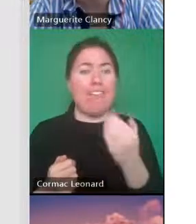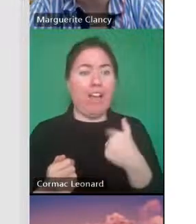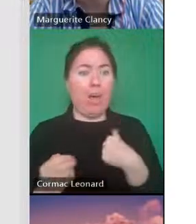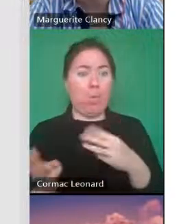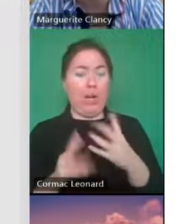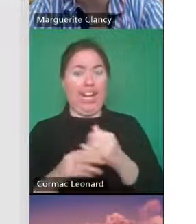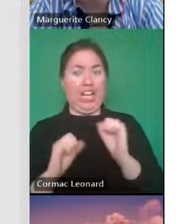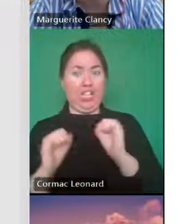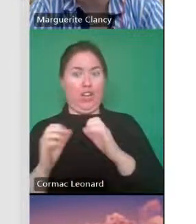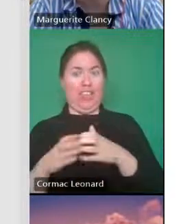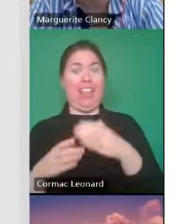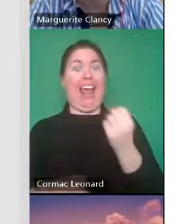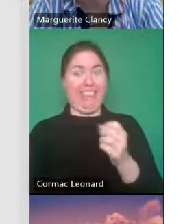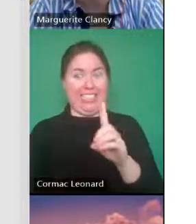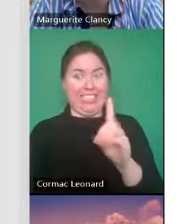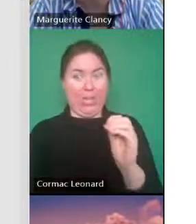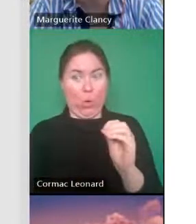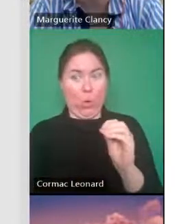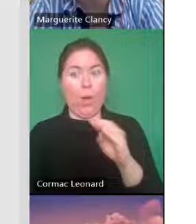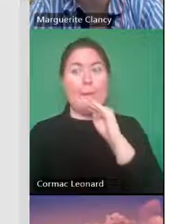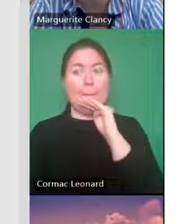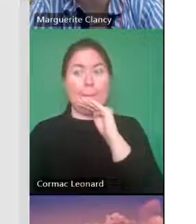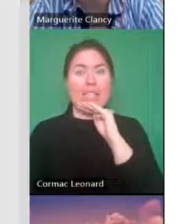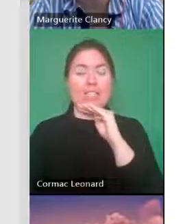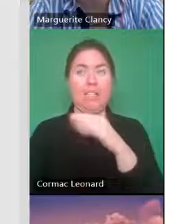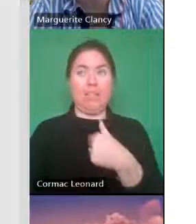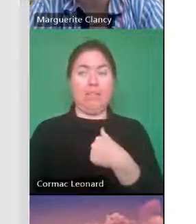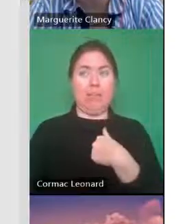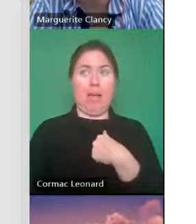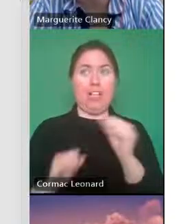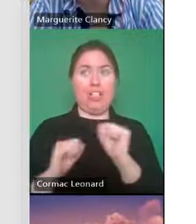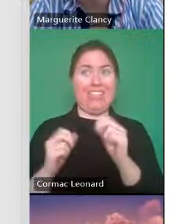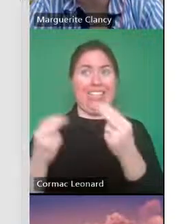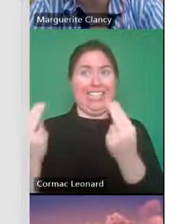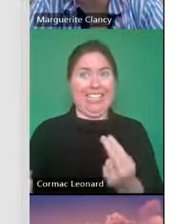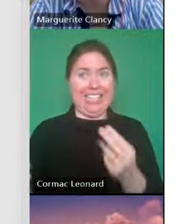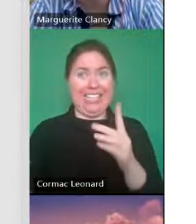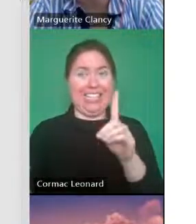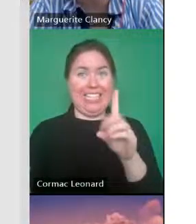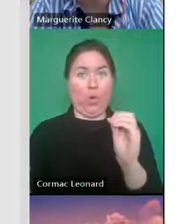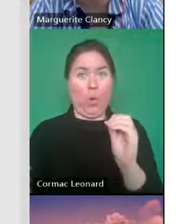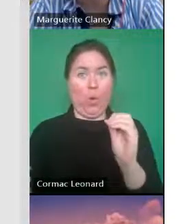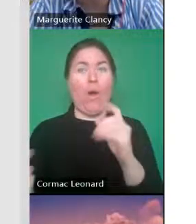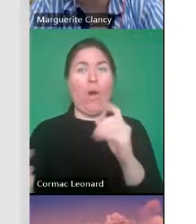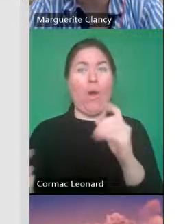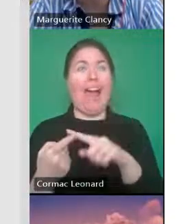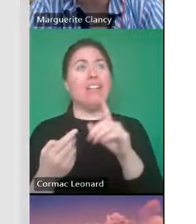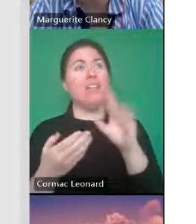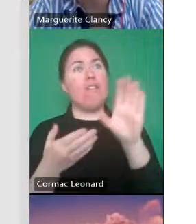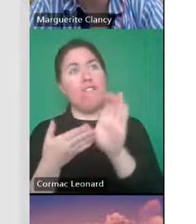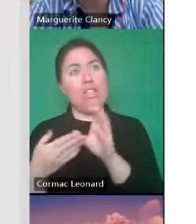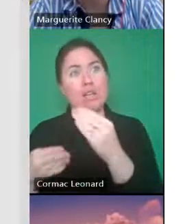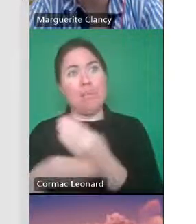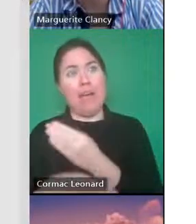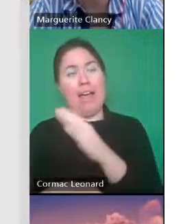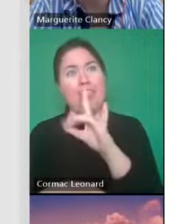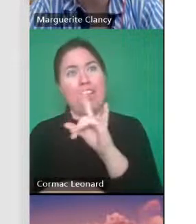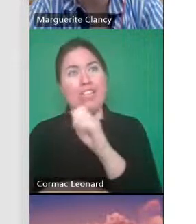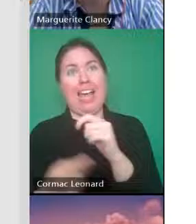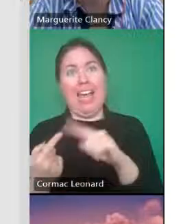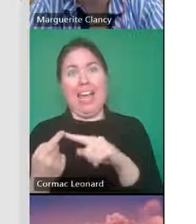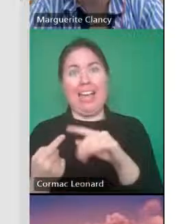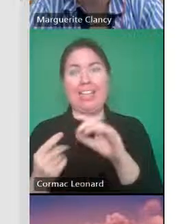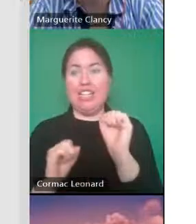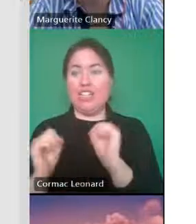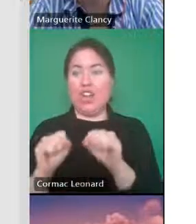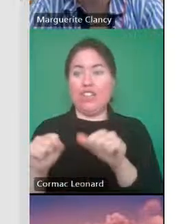designated officer and you're required to have a designated officer, and you're a funded agency and your service agreement says you have